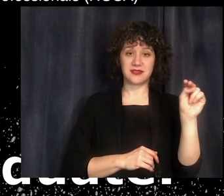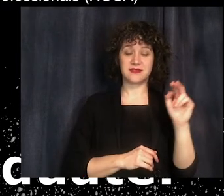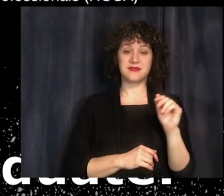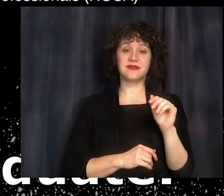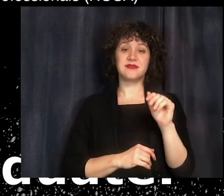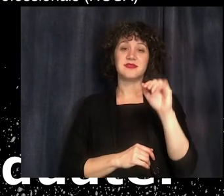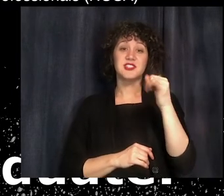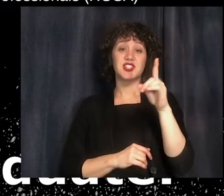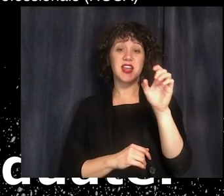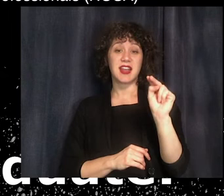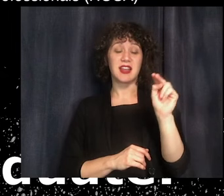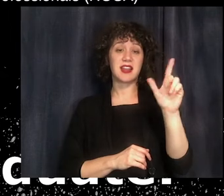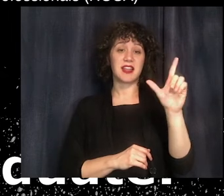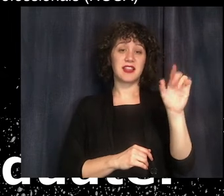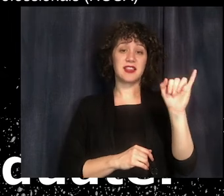Jaden Lingle.